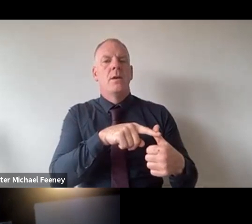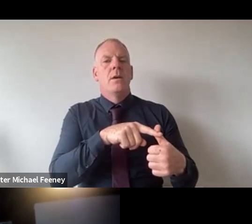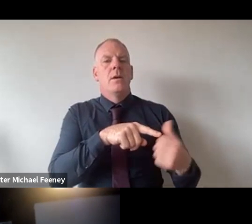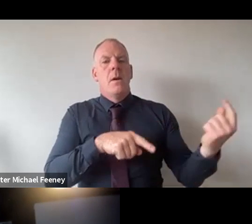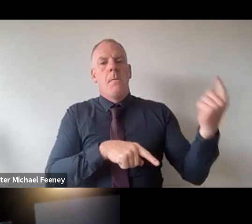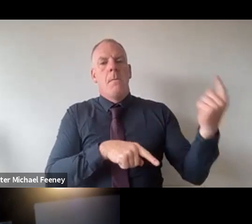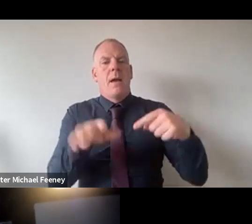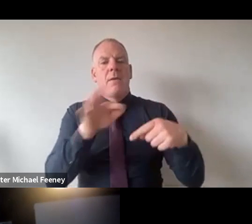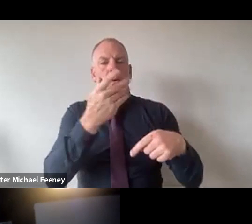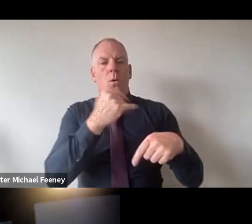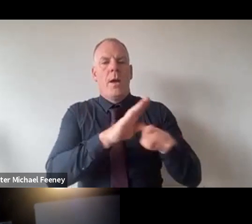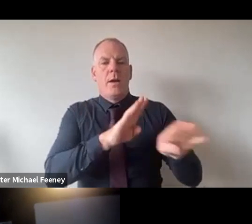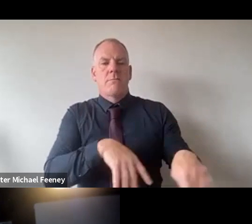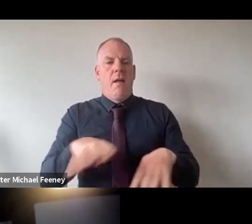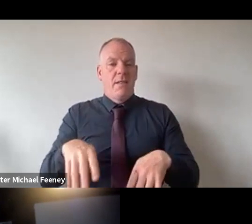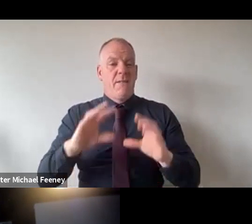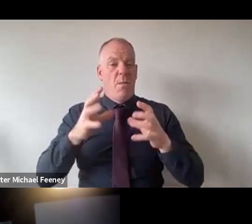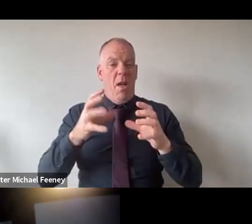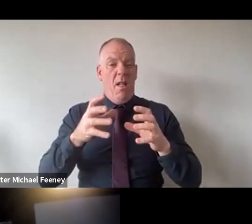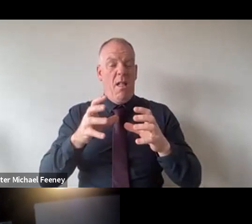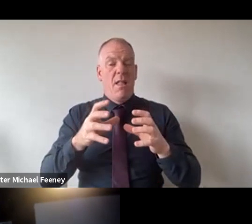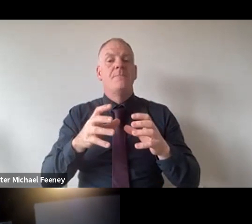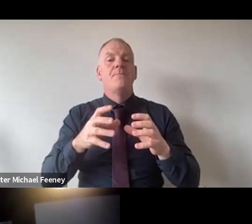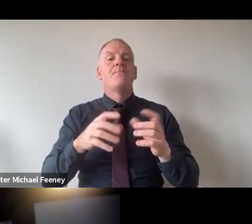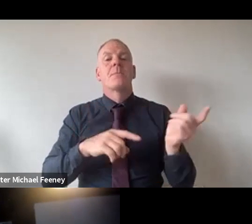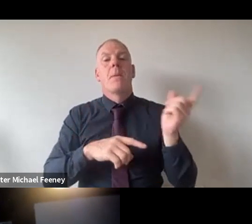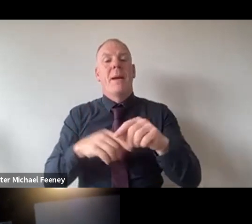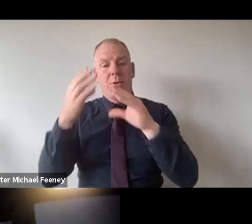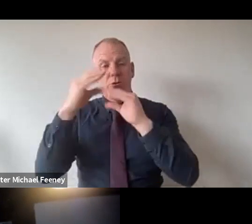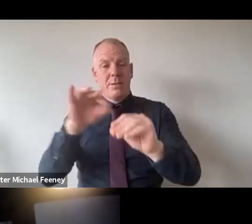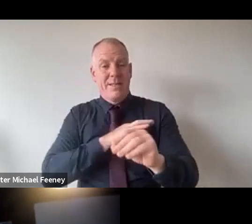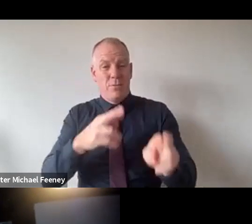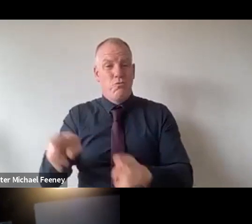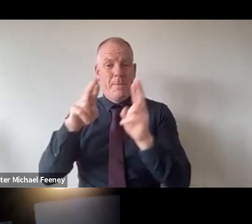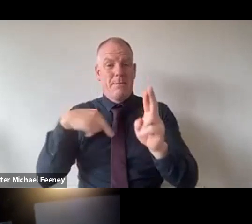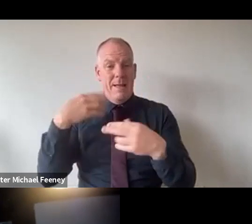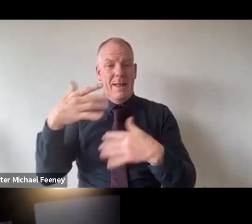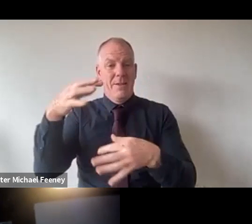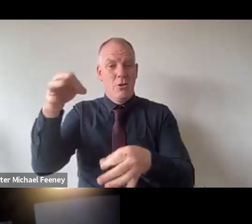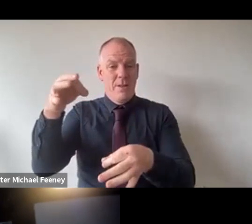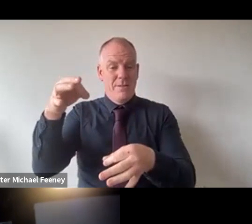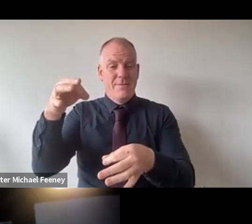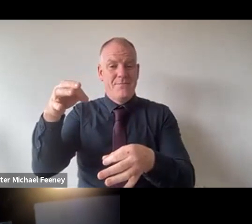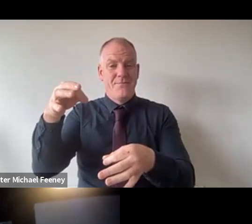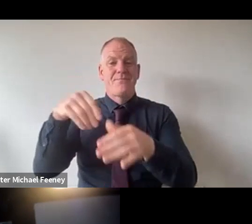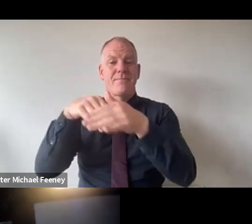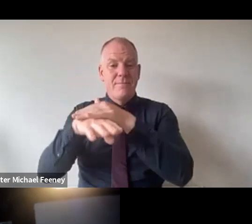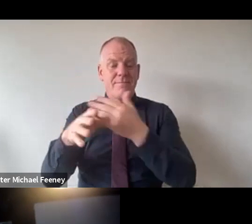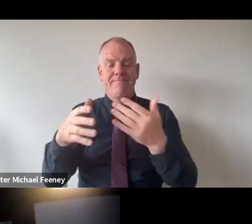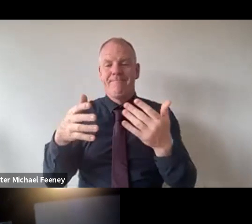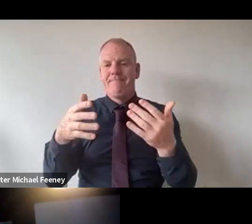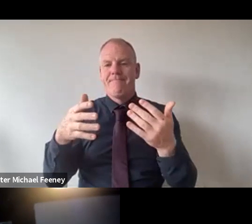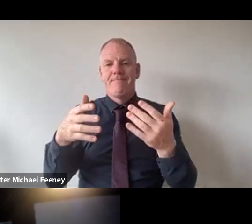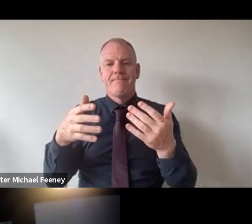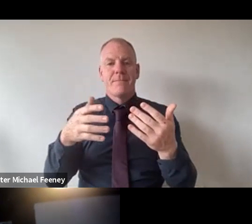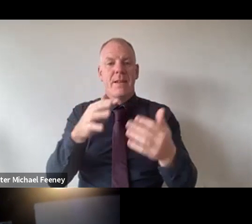from Scotland, I was playing football. And I went back to education. I repeated my leaving cert, and I went into I got